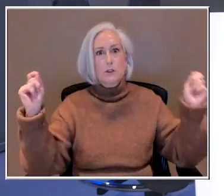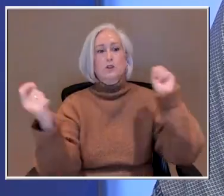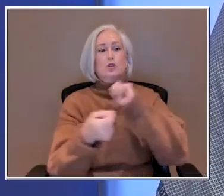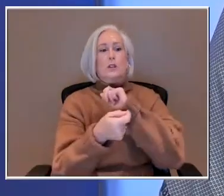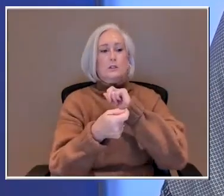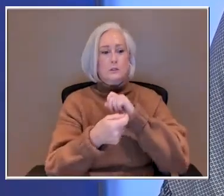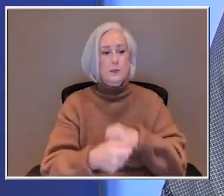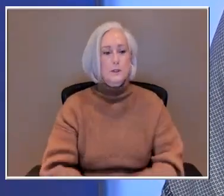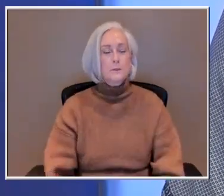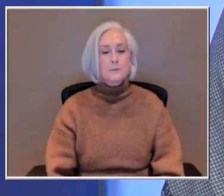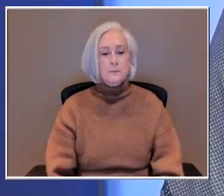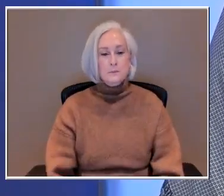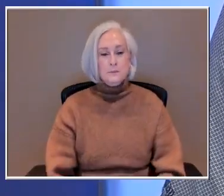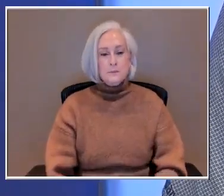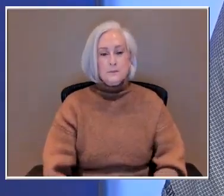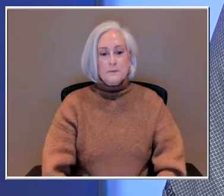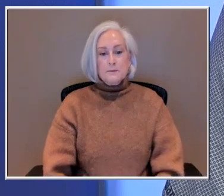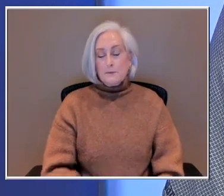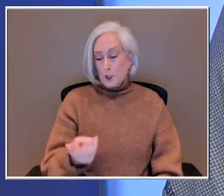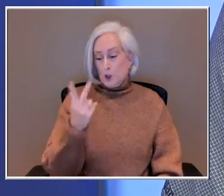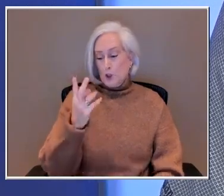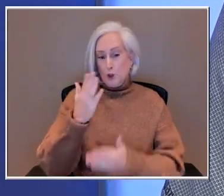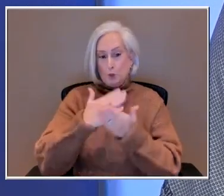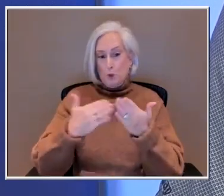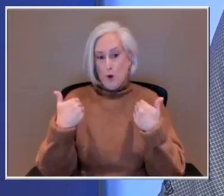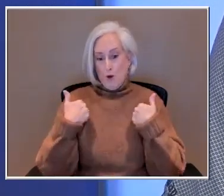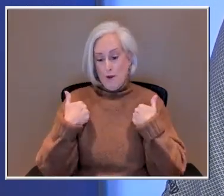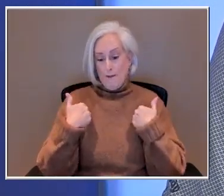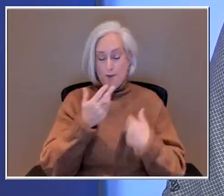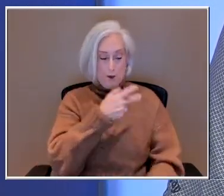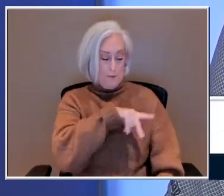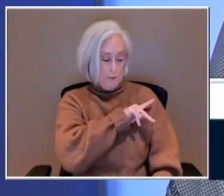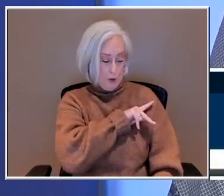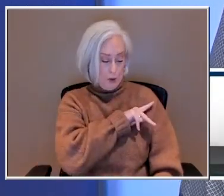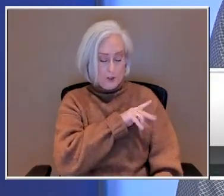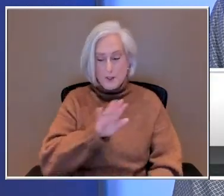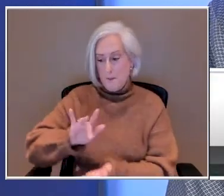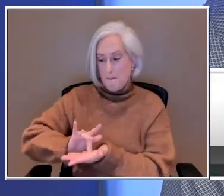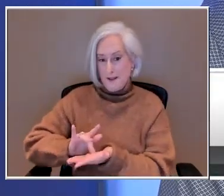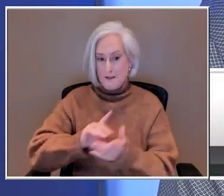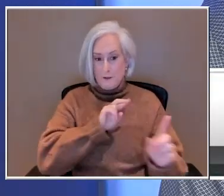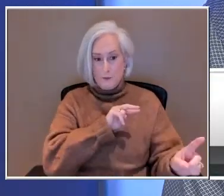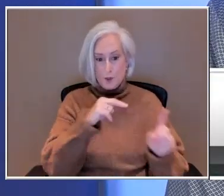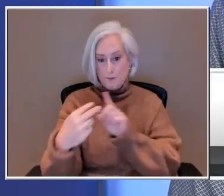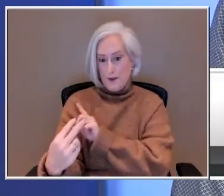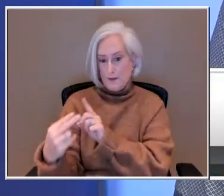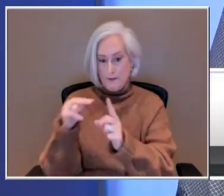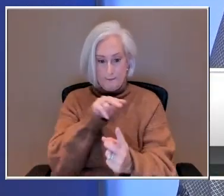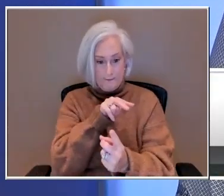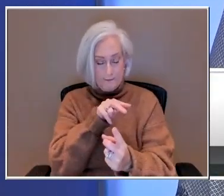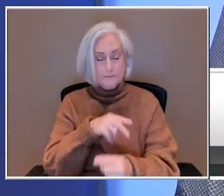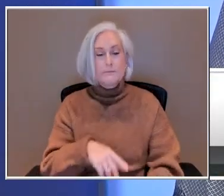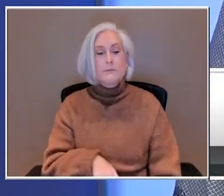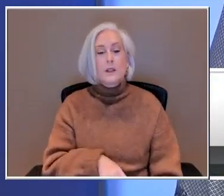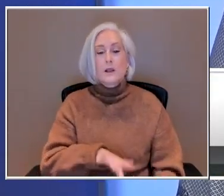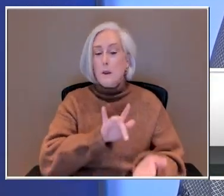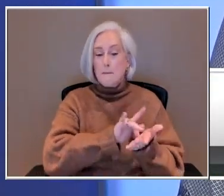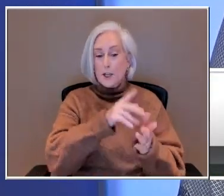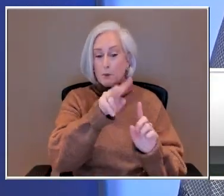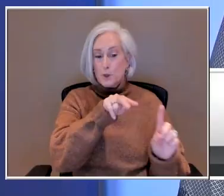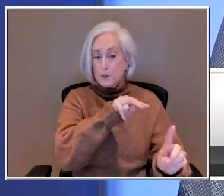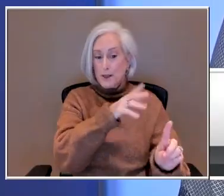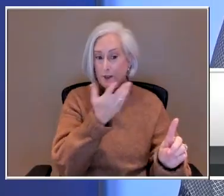think there's two parts to that. There's the personal side and the medical side to that. So the medical side is we've got somebody who's going